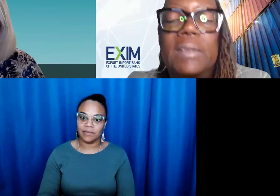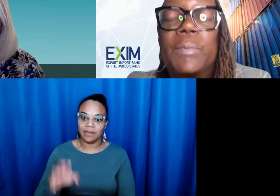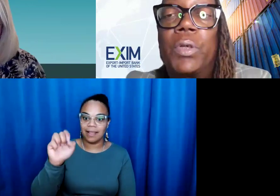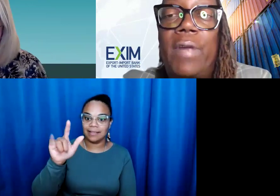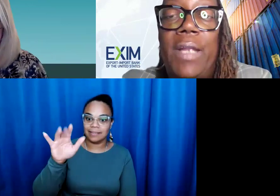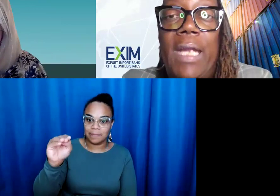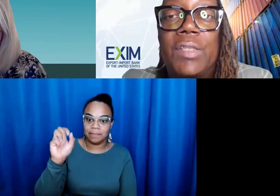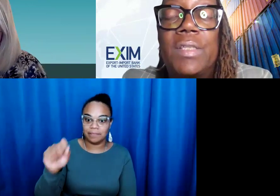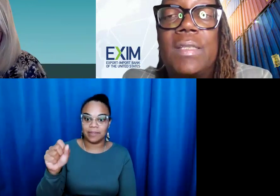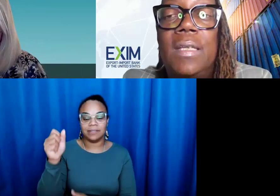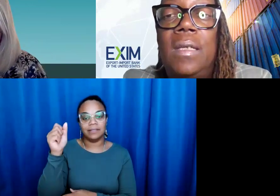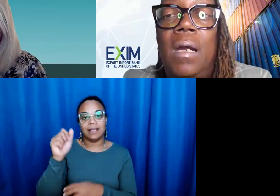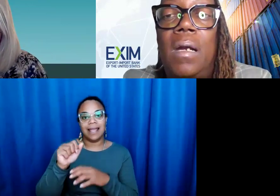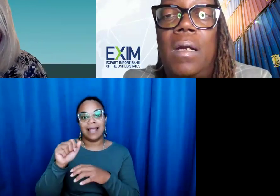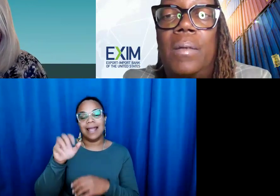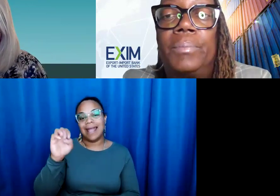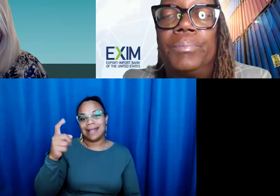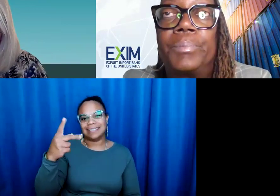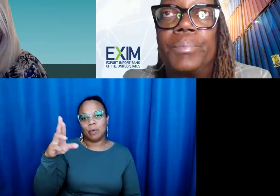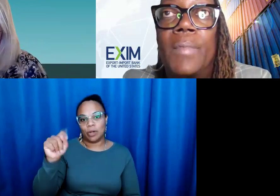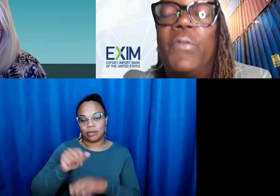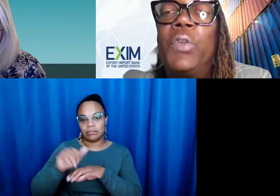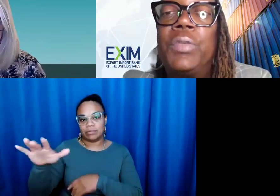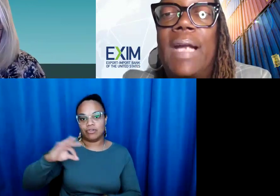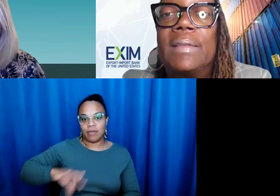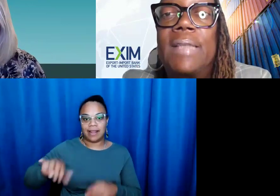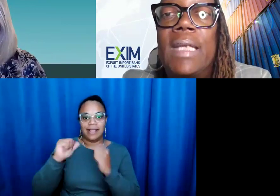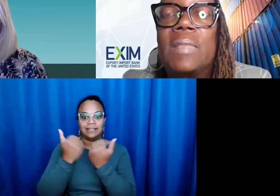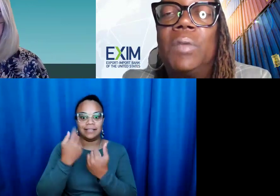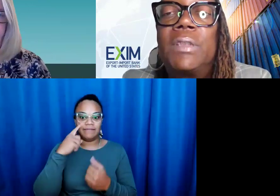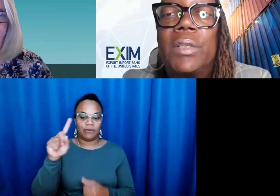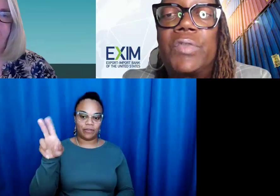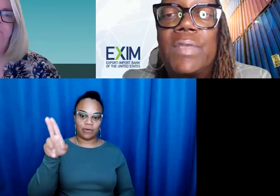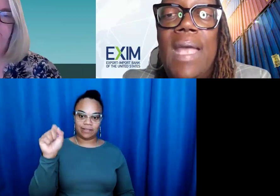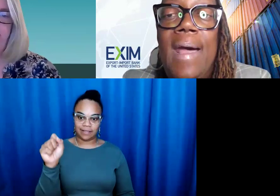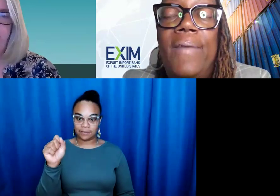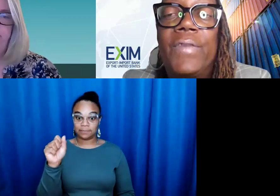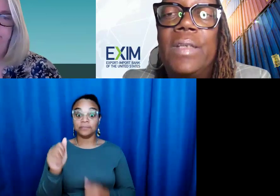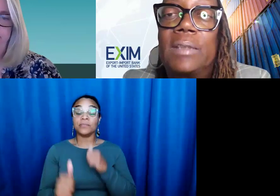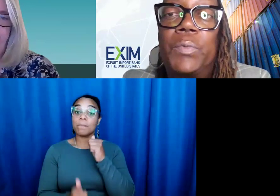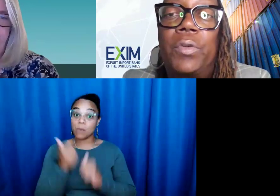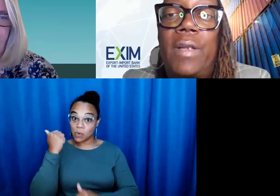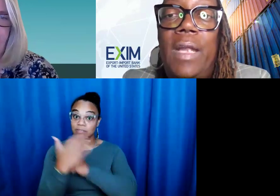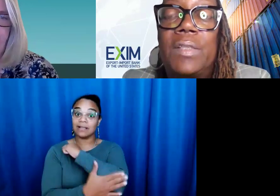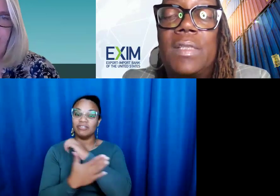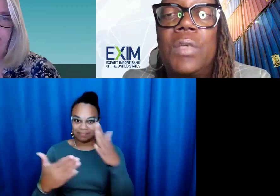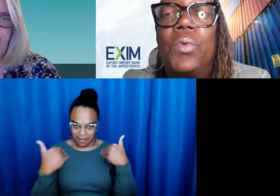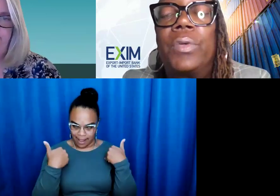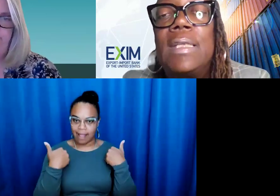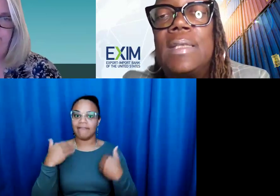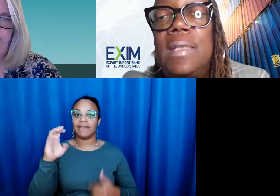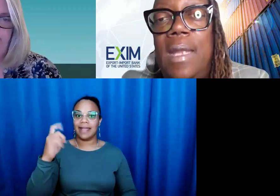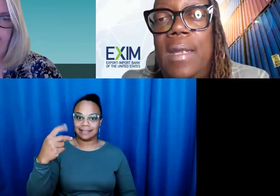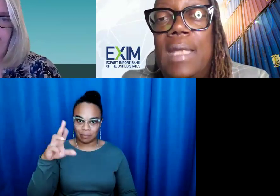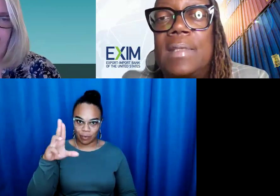the export credit agency for the United States. Most countries have an export credit agency,